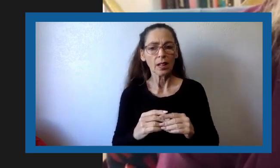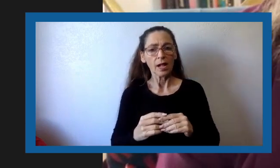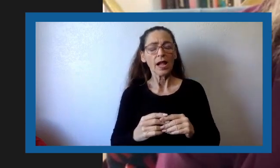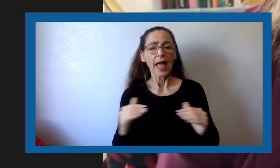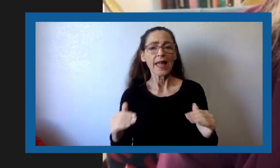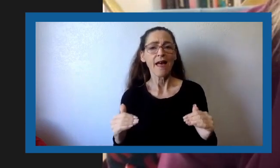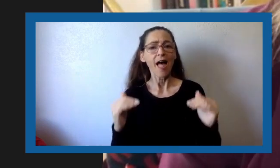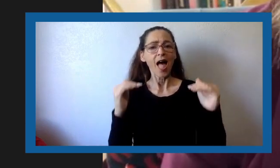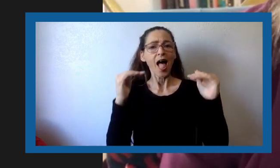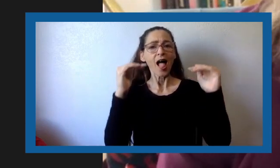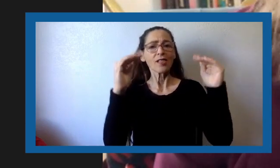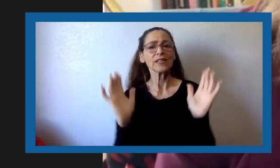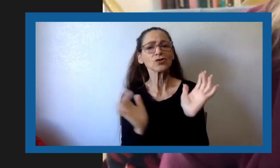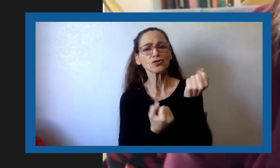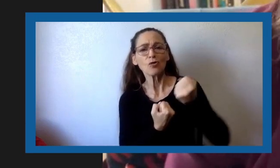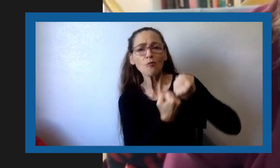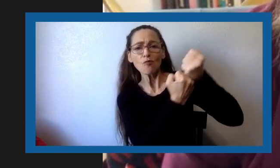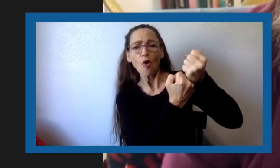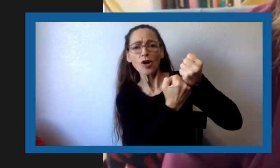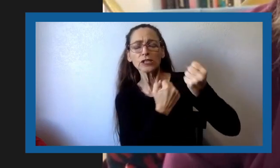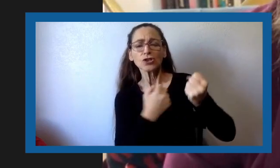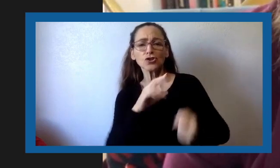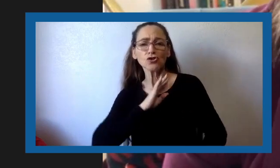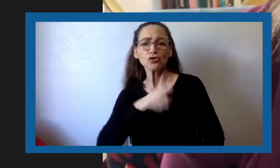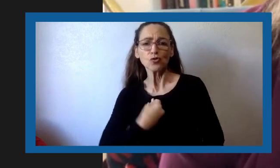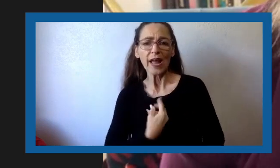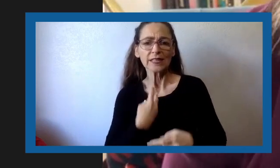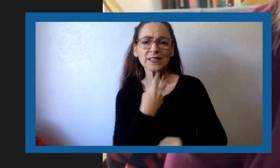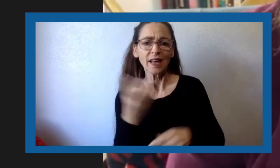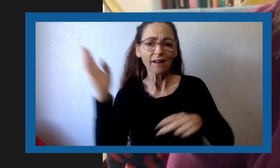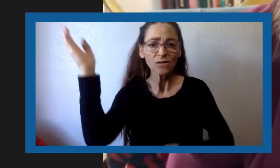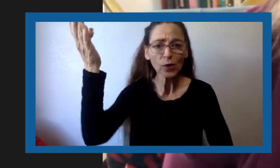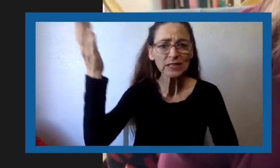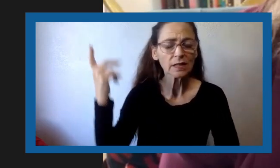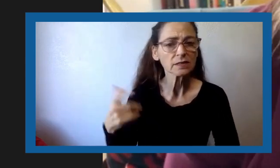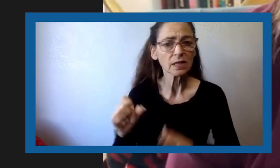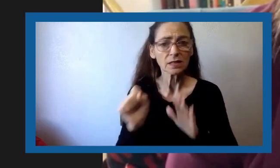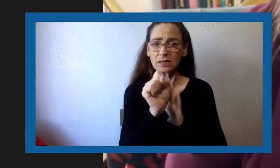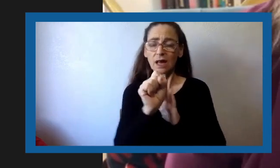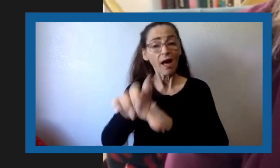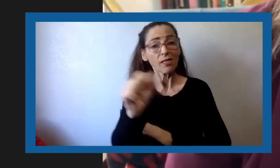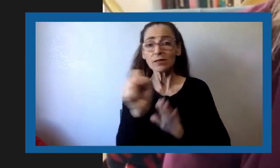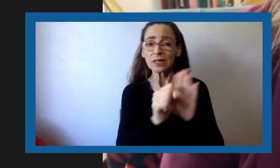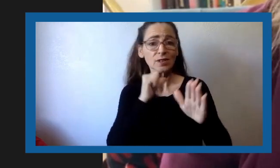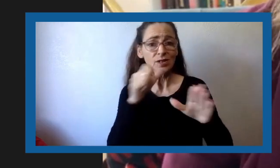voices, particularly in areas where in this state that are less accepting.